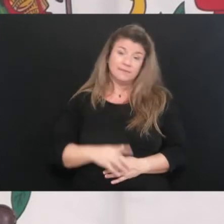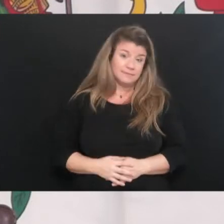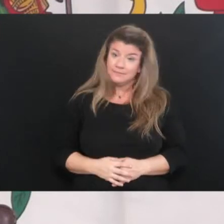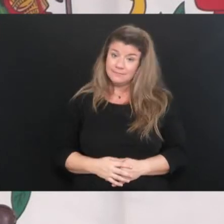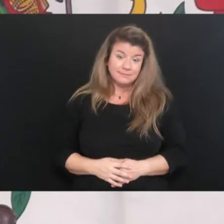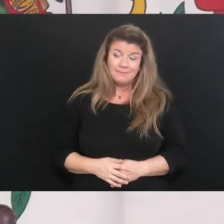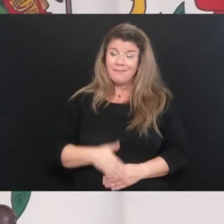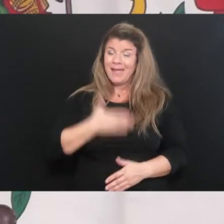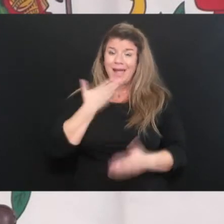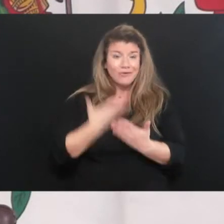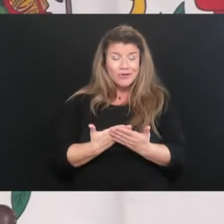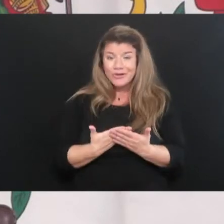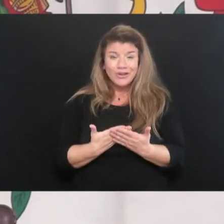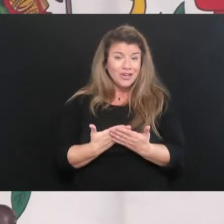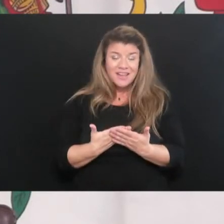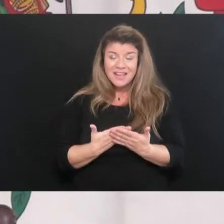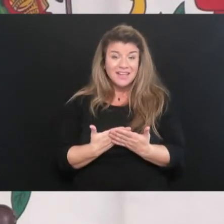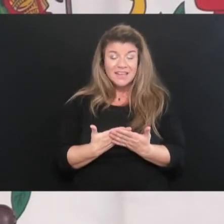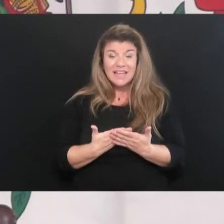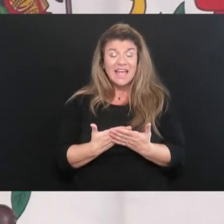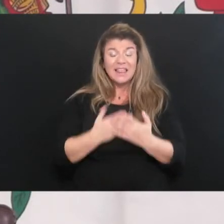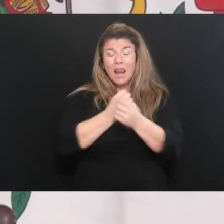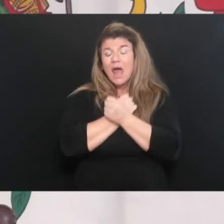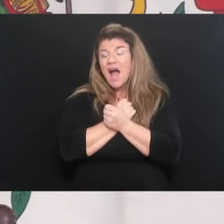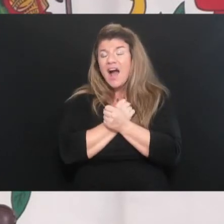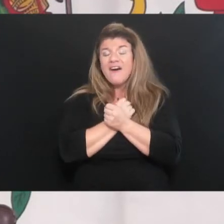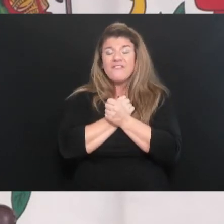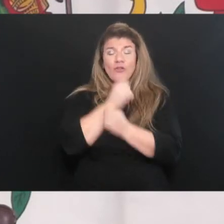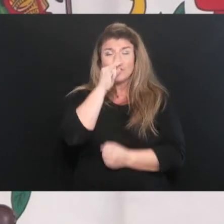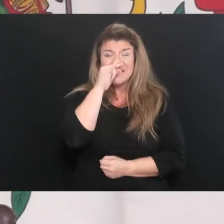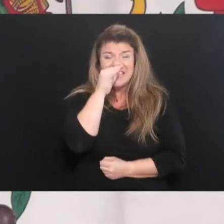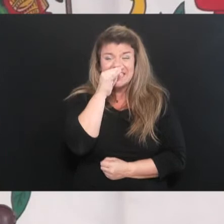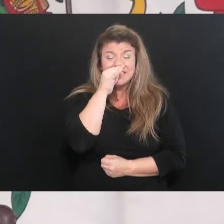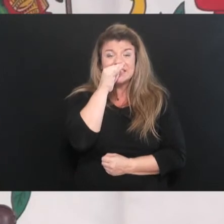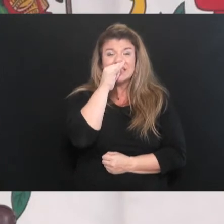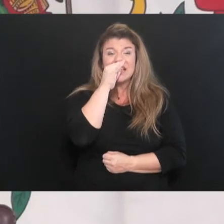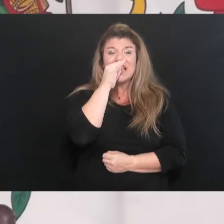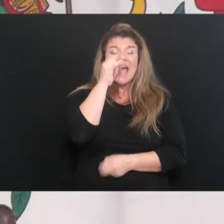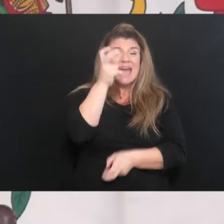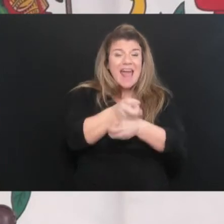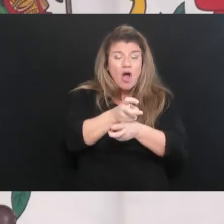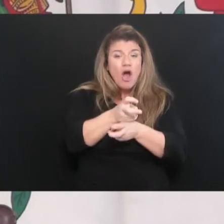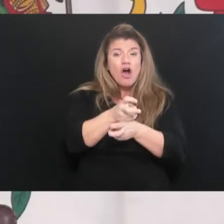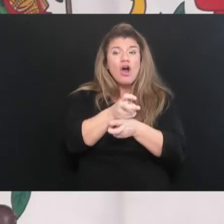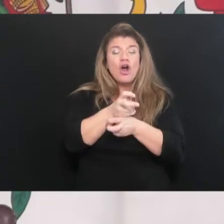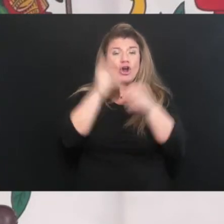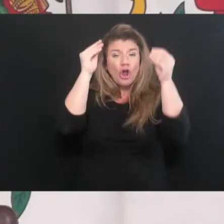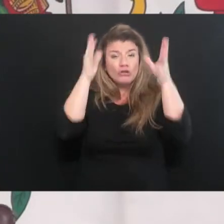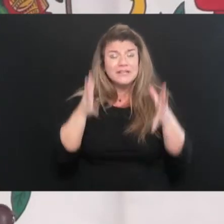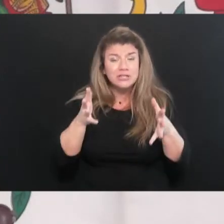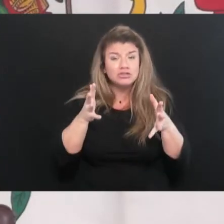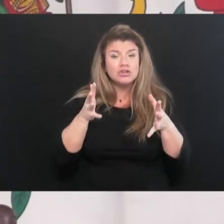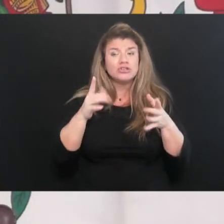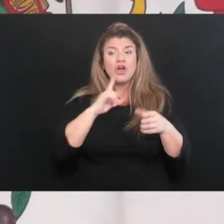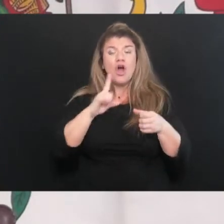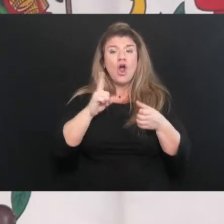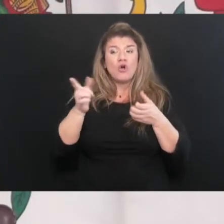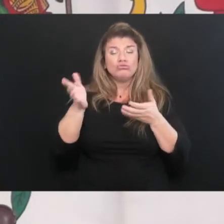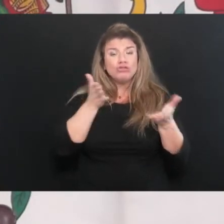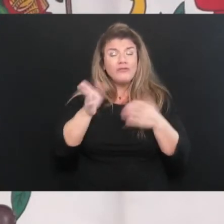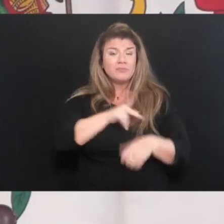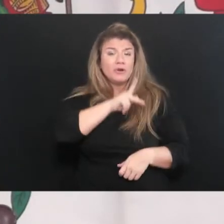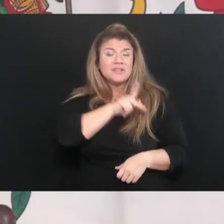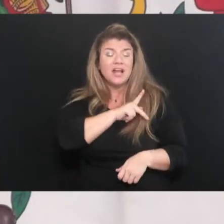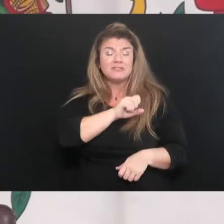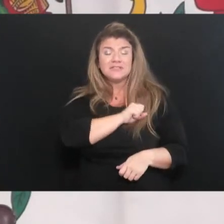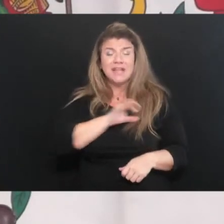how good the love for those kids and how hard our teachers, our service personnel, all